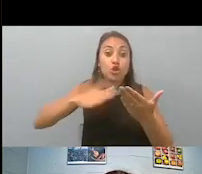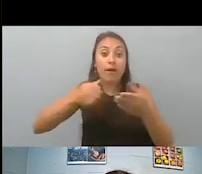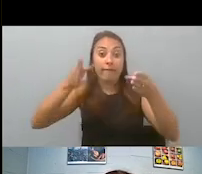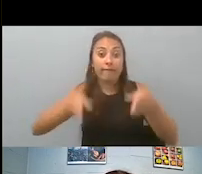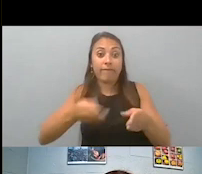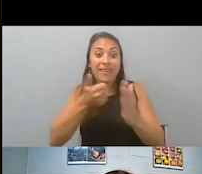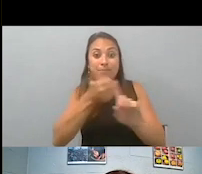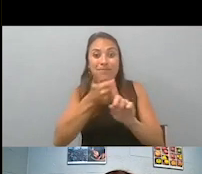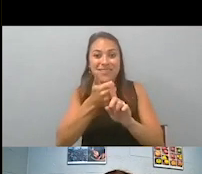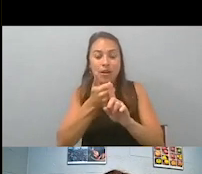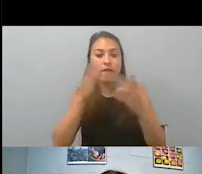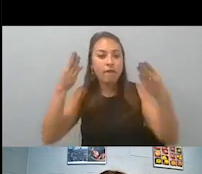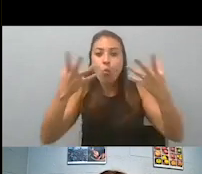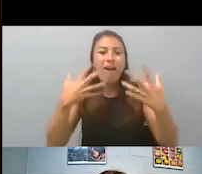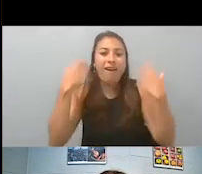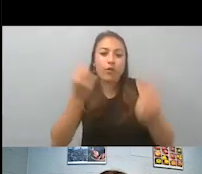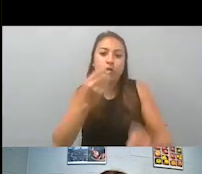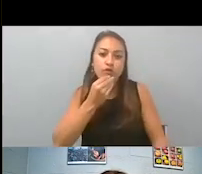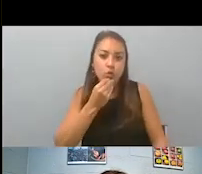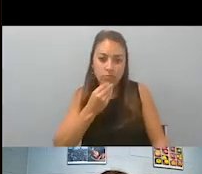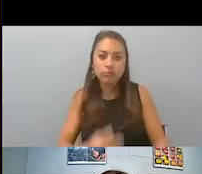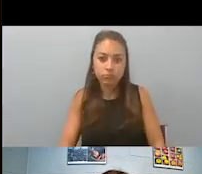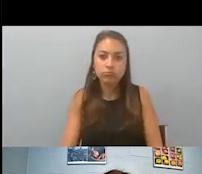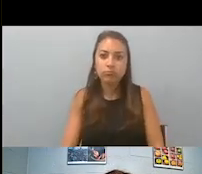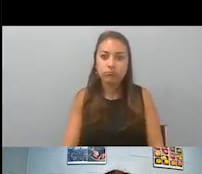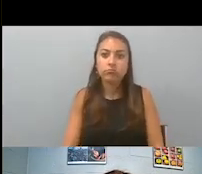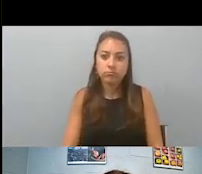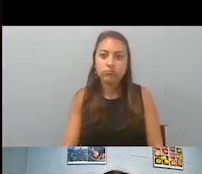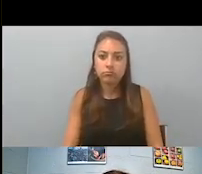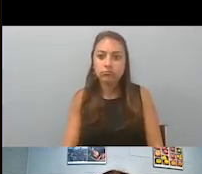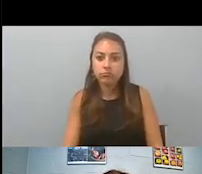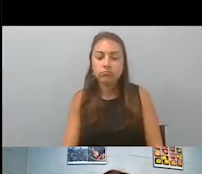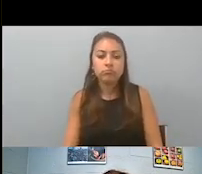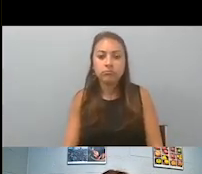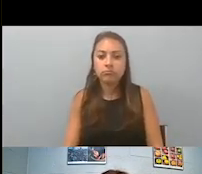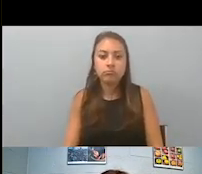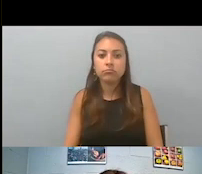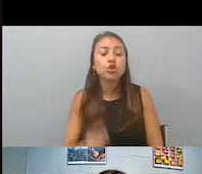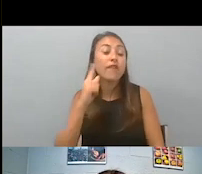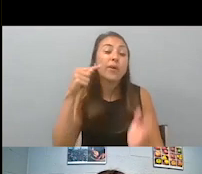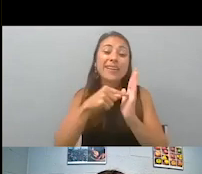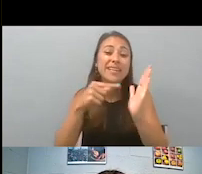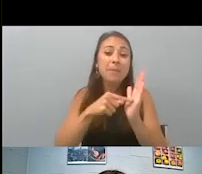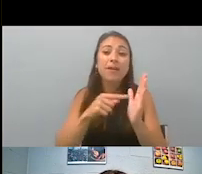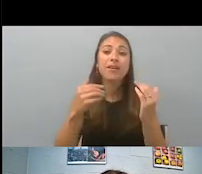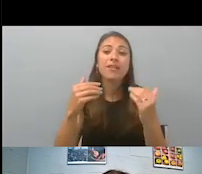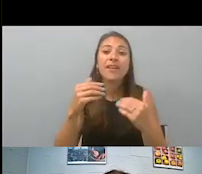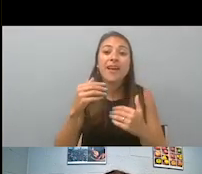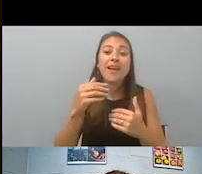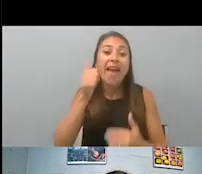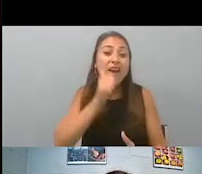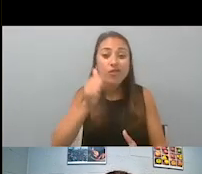healthy, making healthier fare available every day. So just as one example, they have fish on every